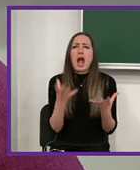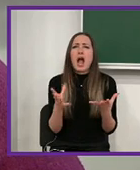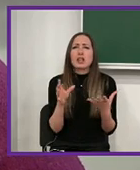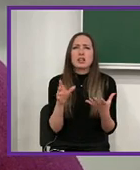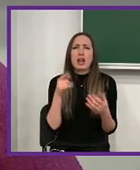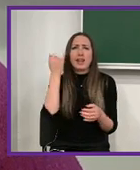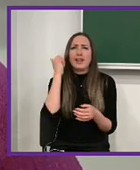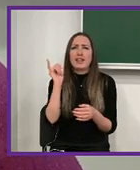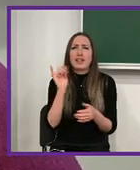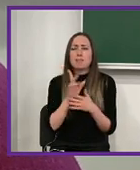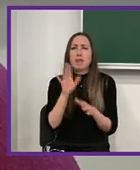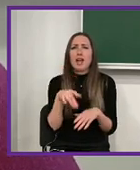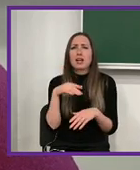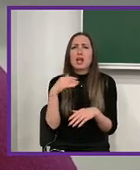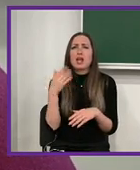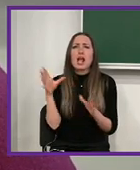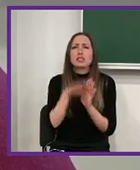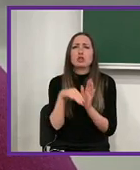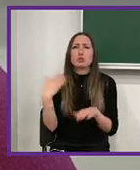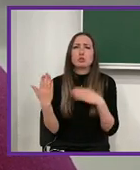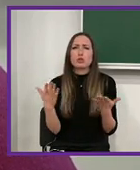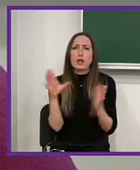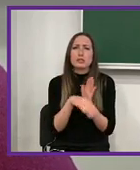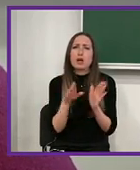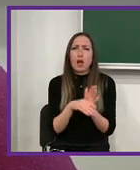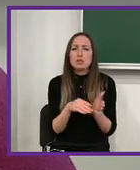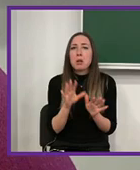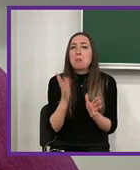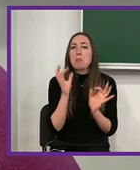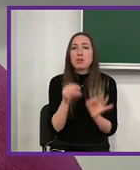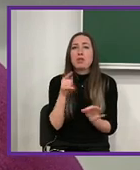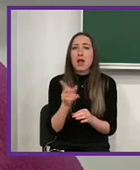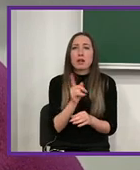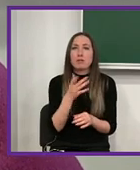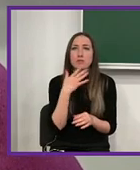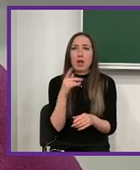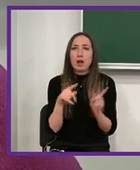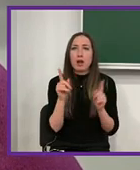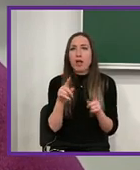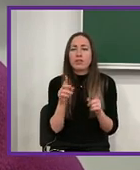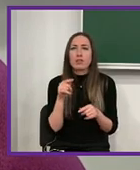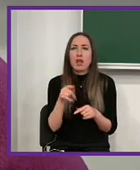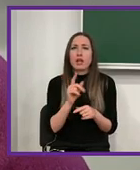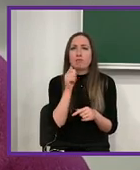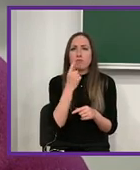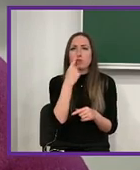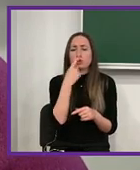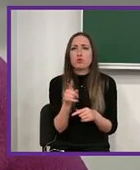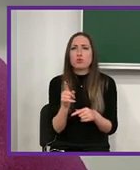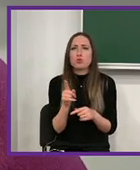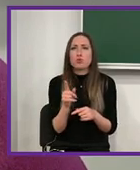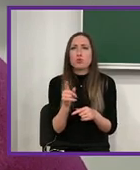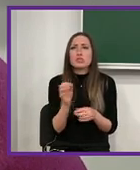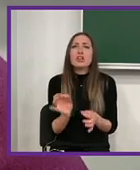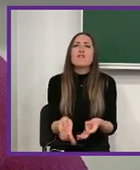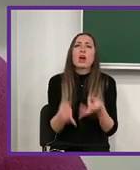very little realization that it's actually one of the very key components, one of the key elements of the human rights due diligence. And that,